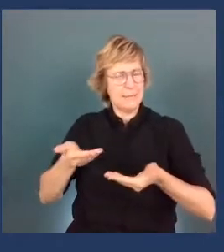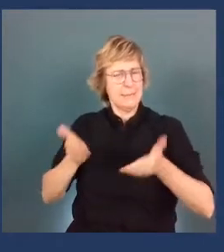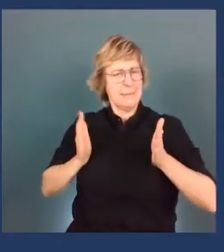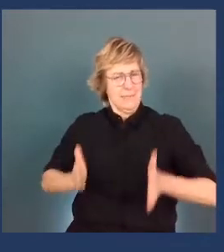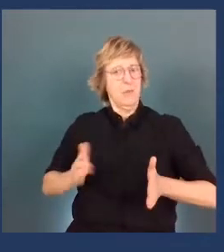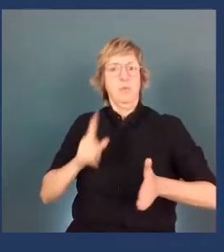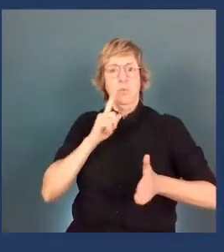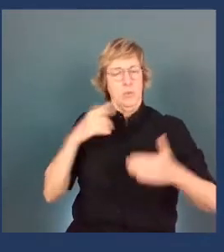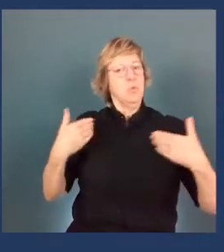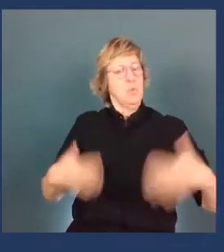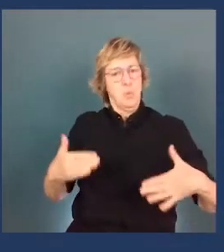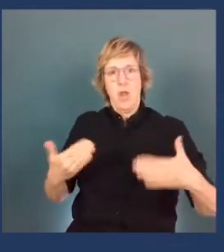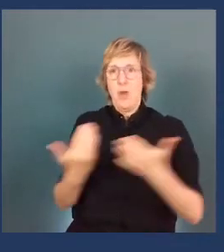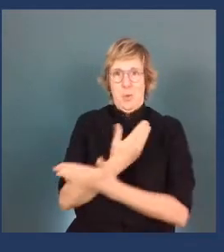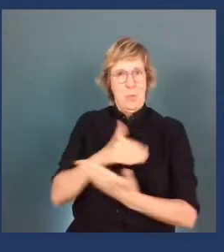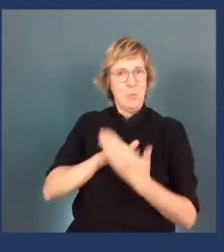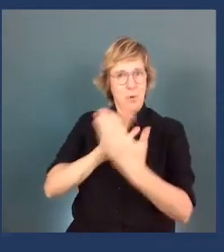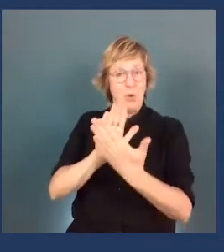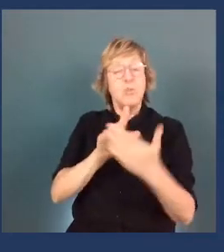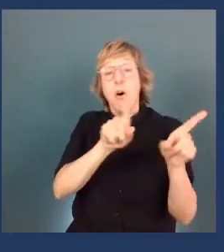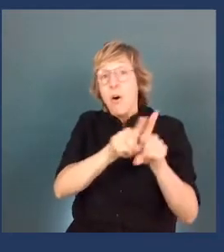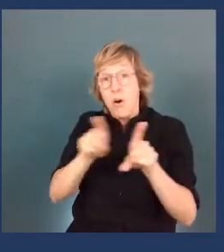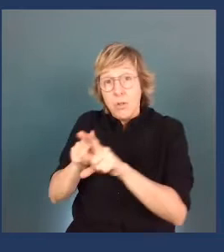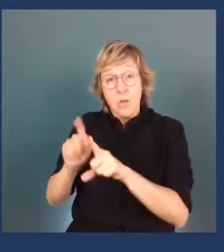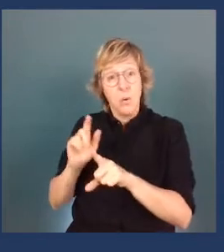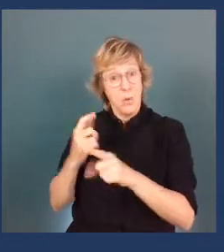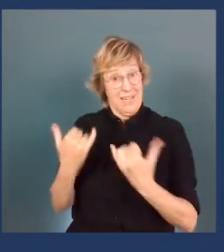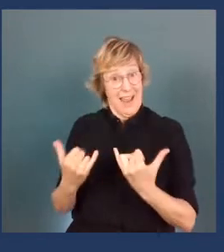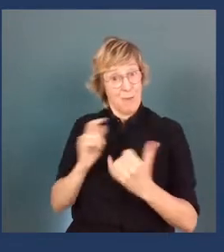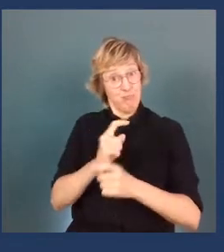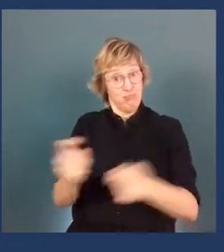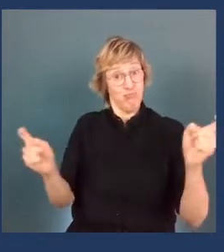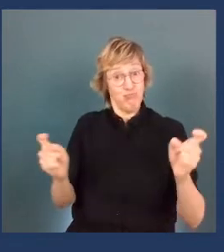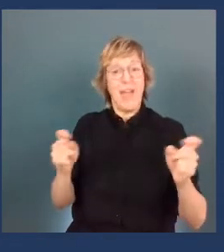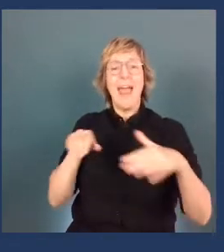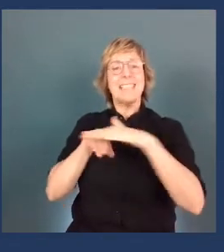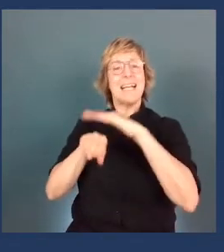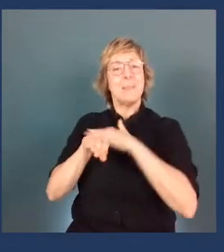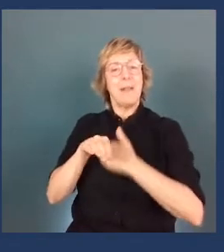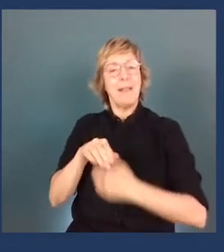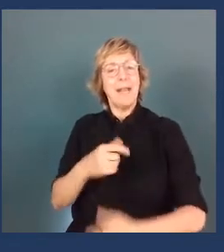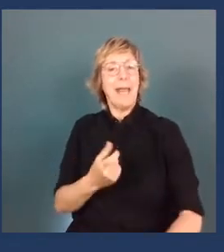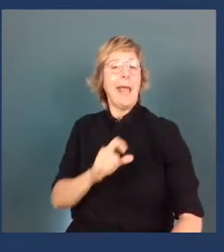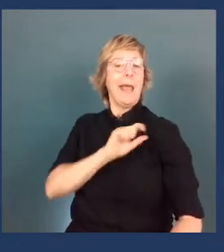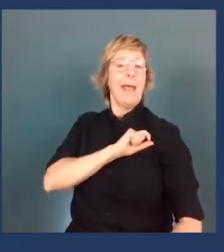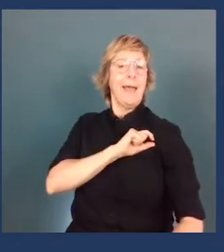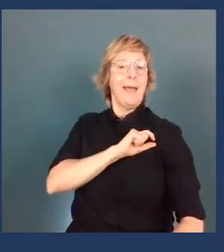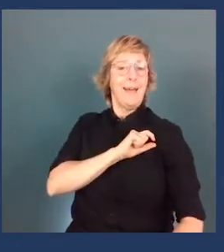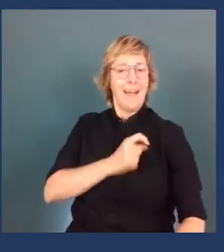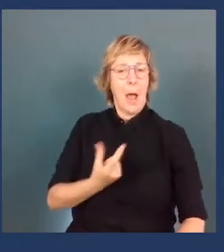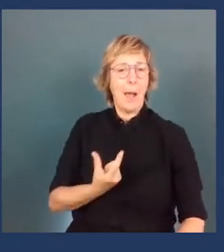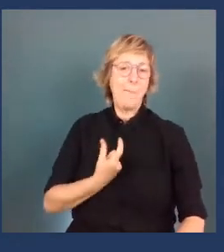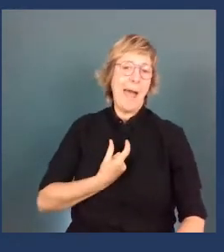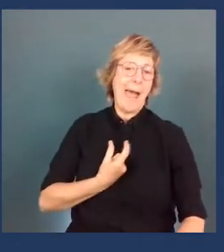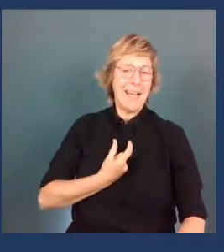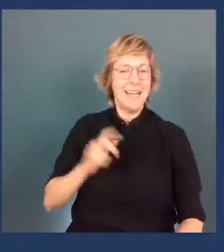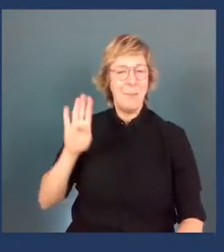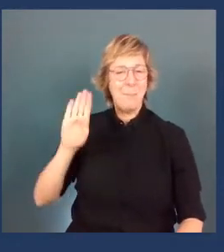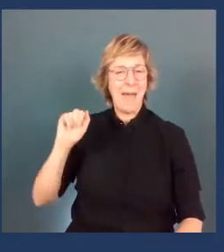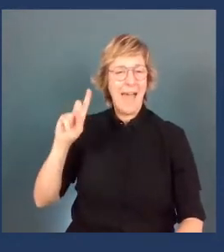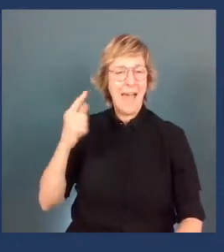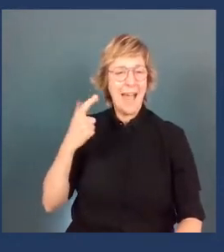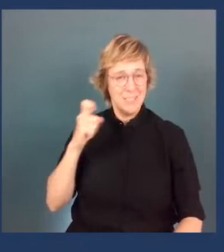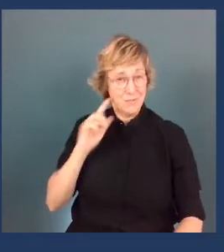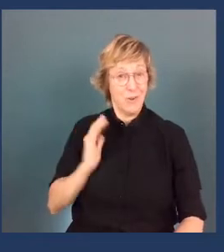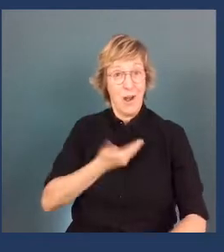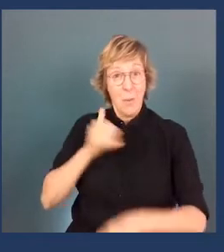events. The other change we made is the accessibility badges that we have for our employees. That's, you know,